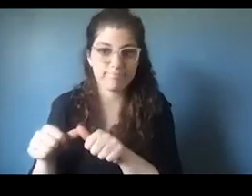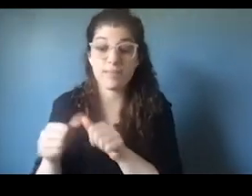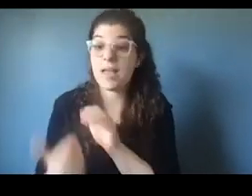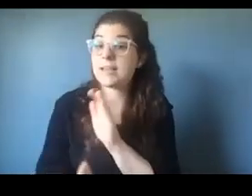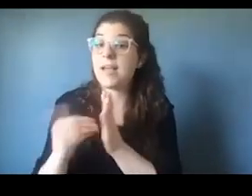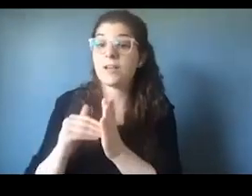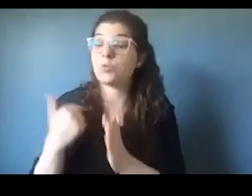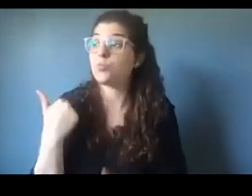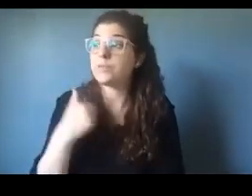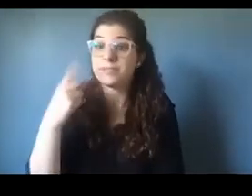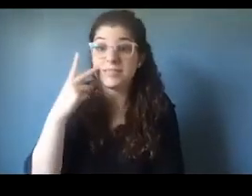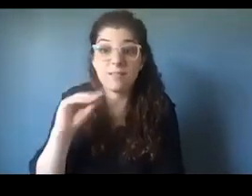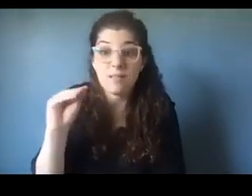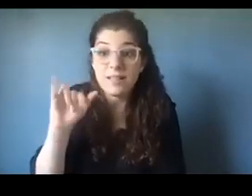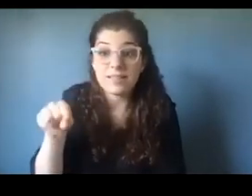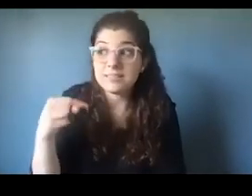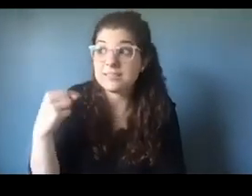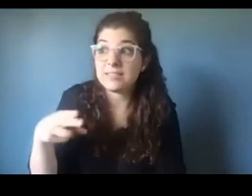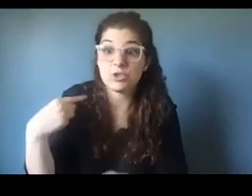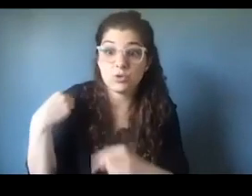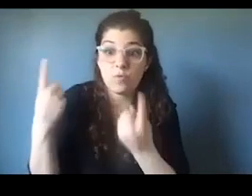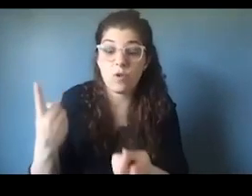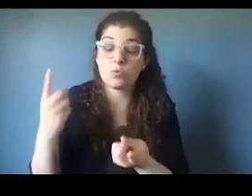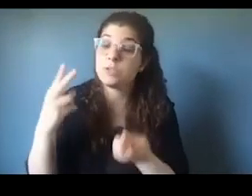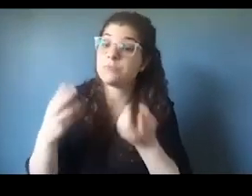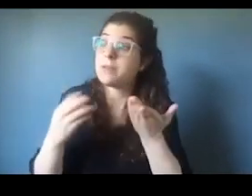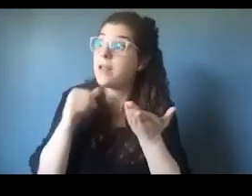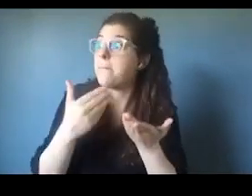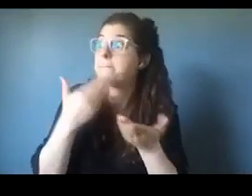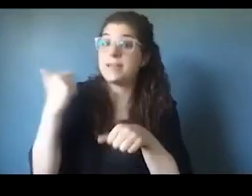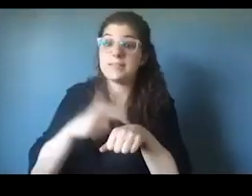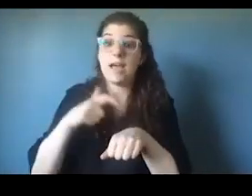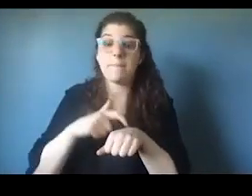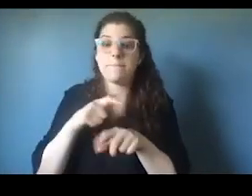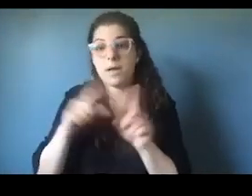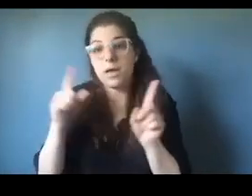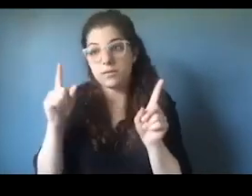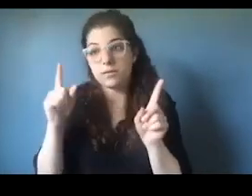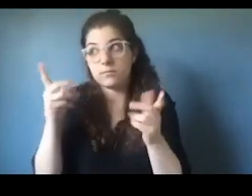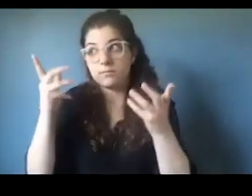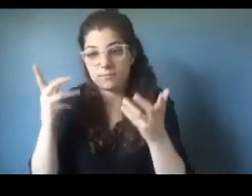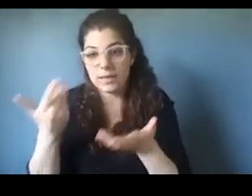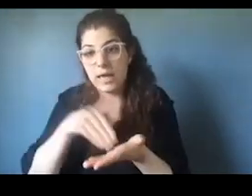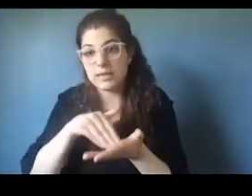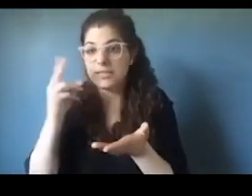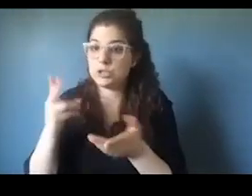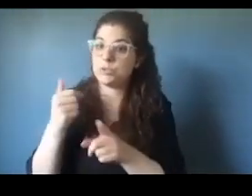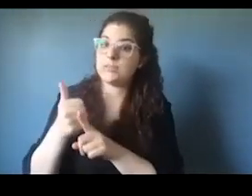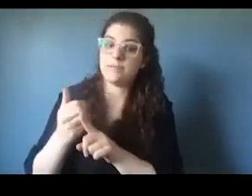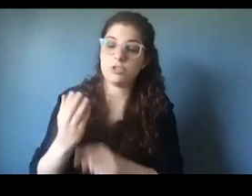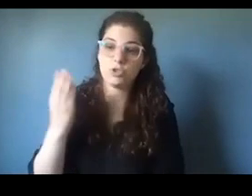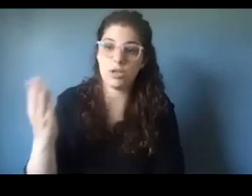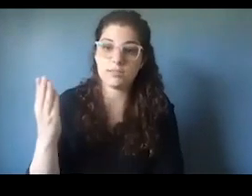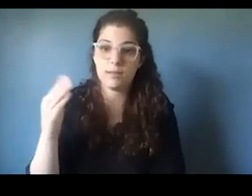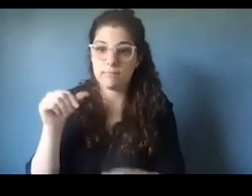we've seen nothing like this in history, so history might not be the best guide, but again, history kind of suggests caution